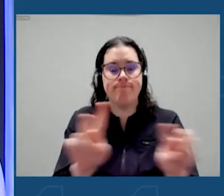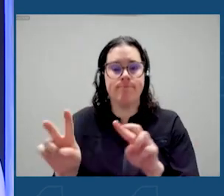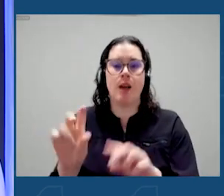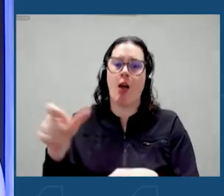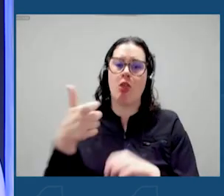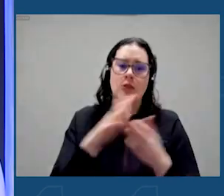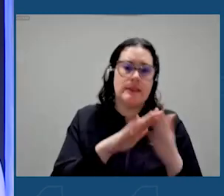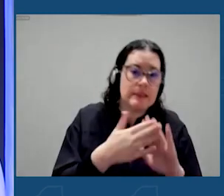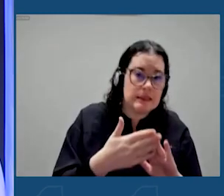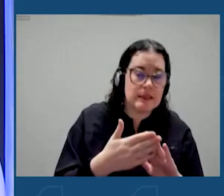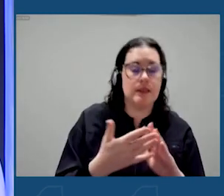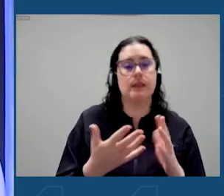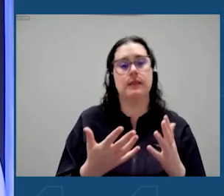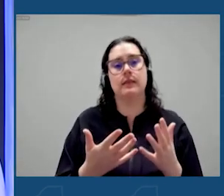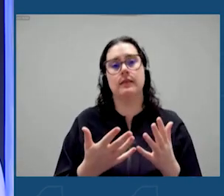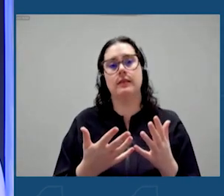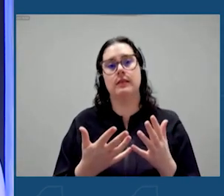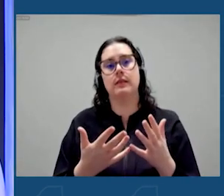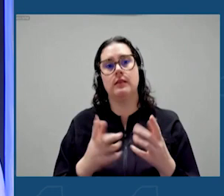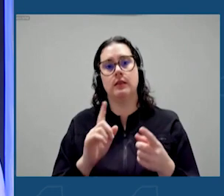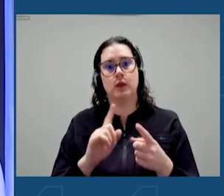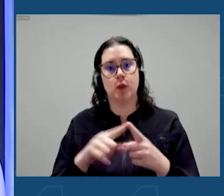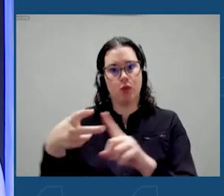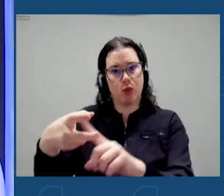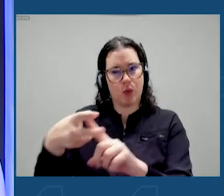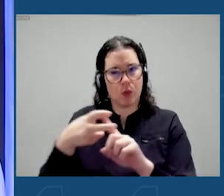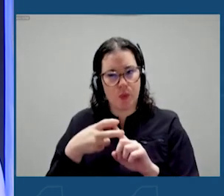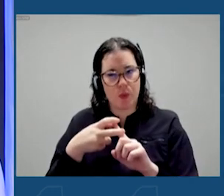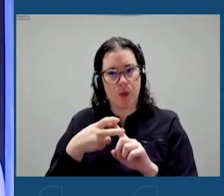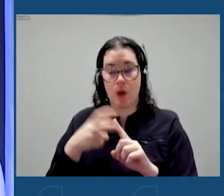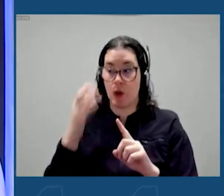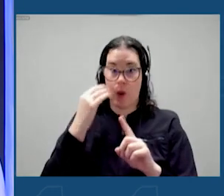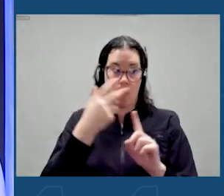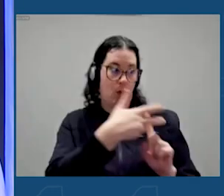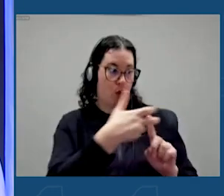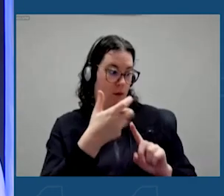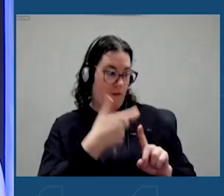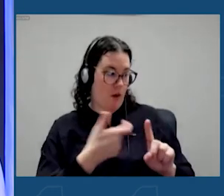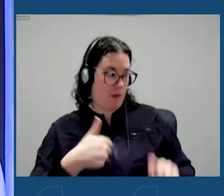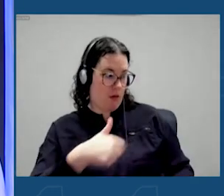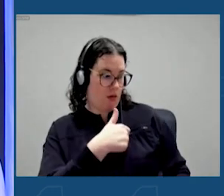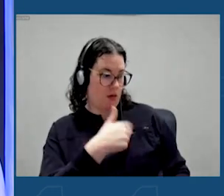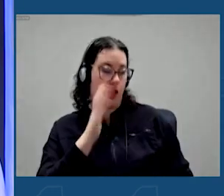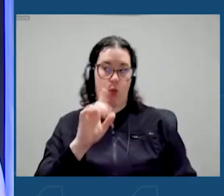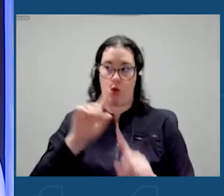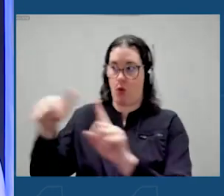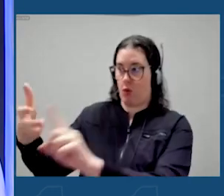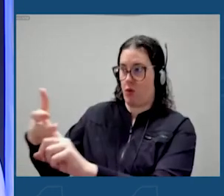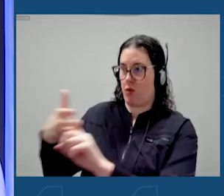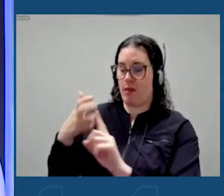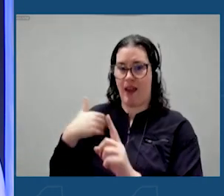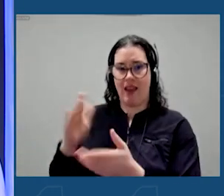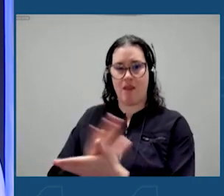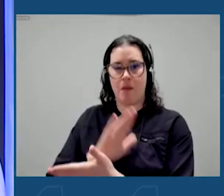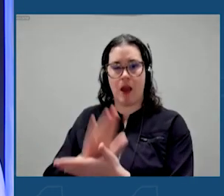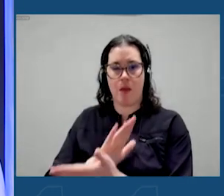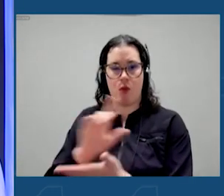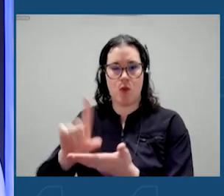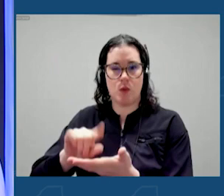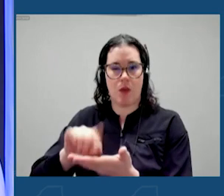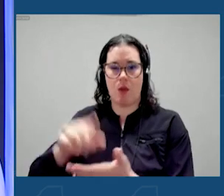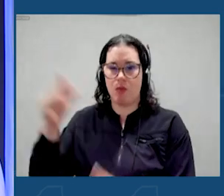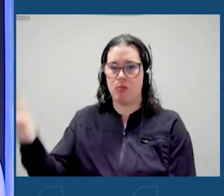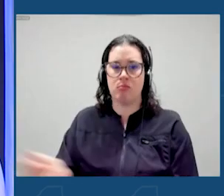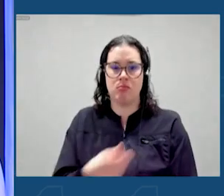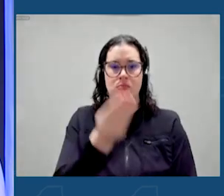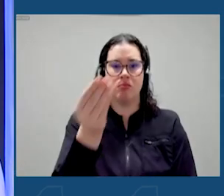cities to recruit like they're recruiting from us, and they pull out a front page story